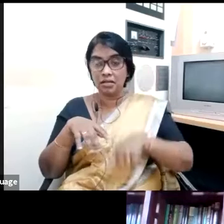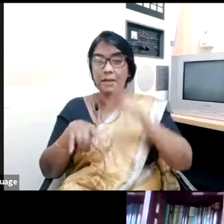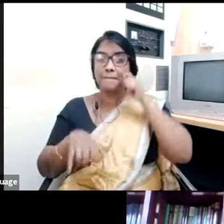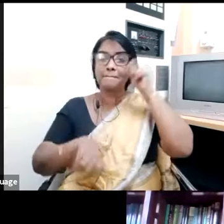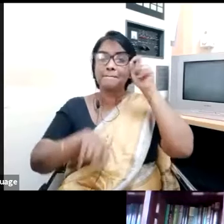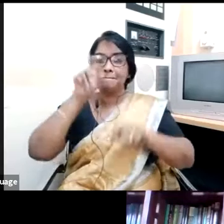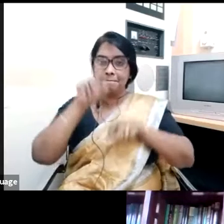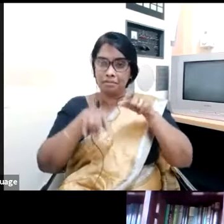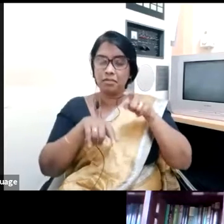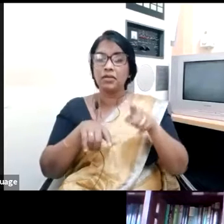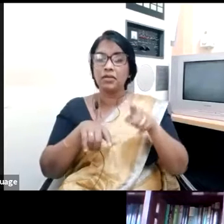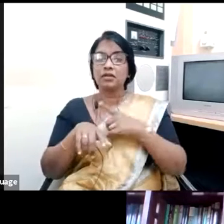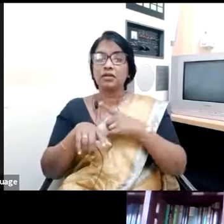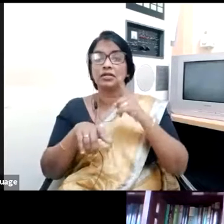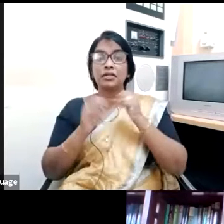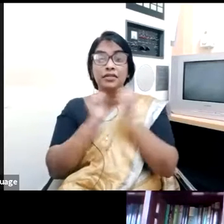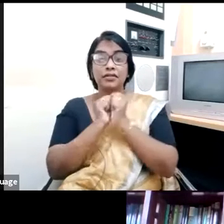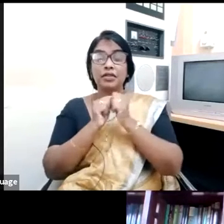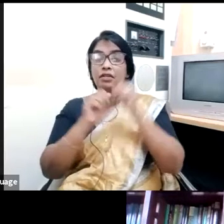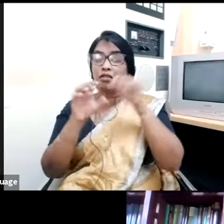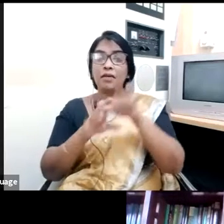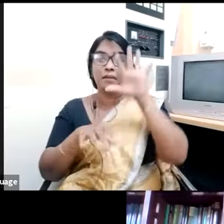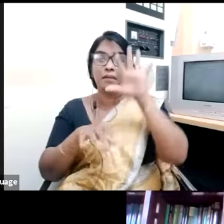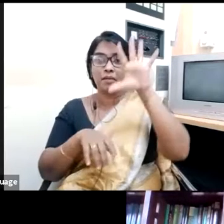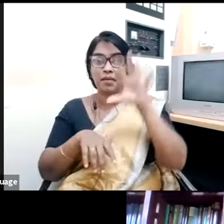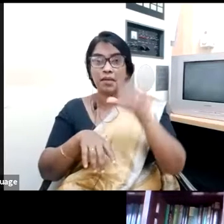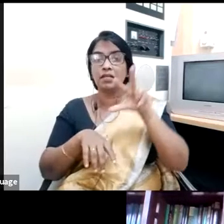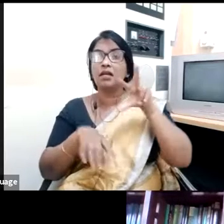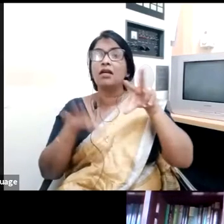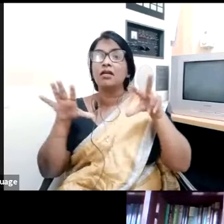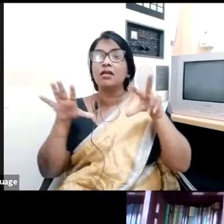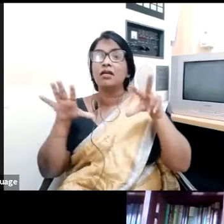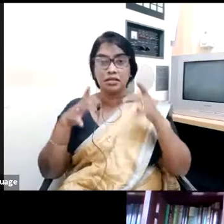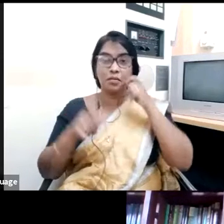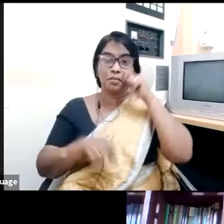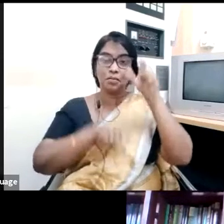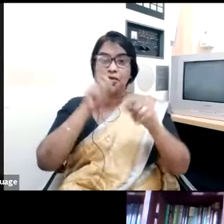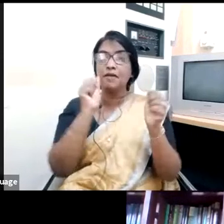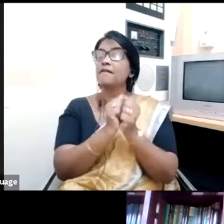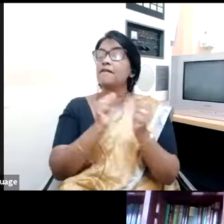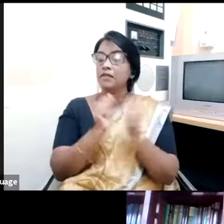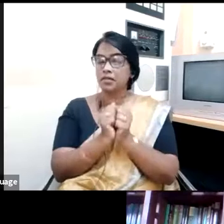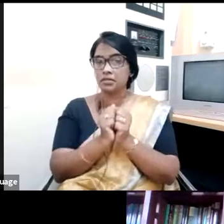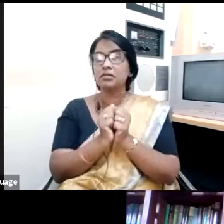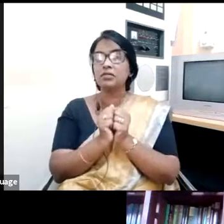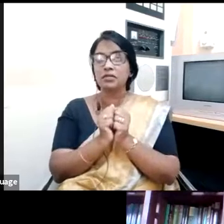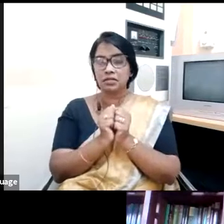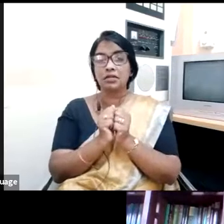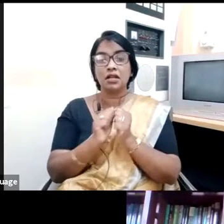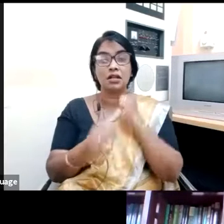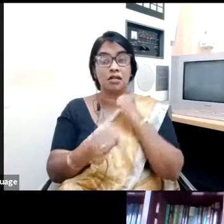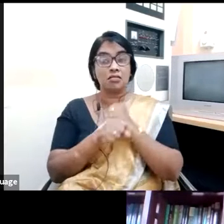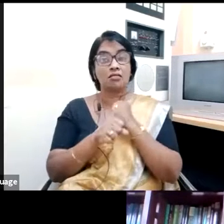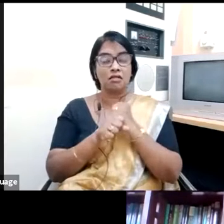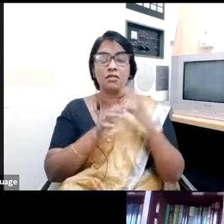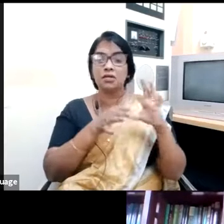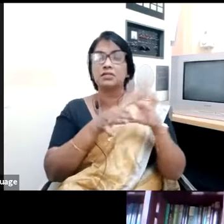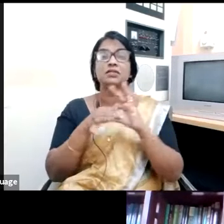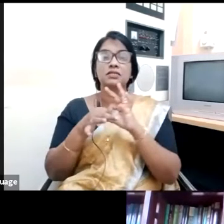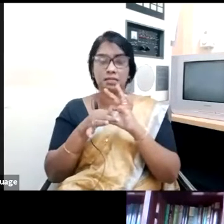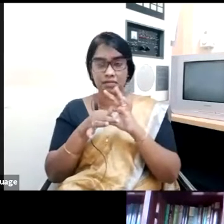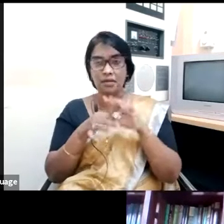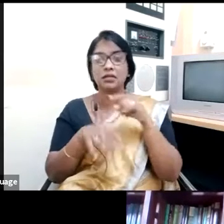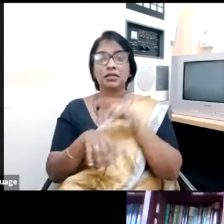5,800. We are a public listed company. In 1997, LPTA Plantation was taken over